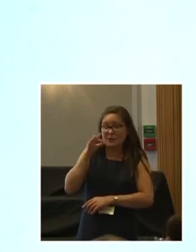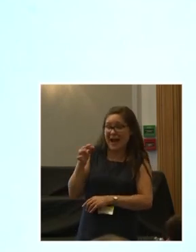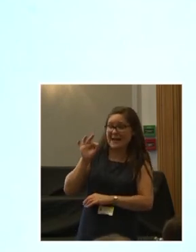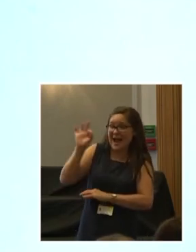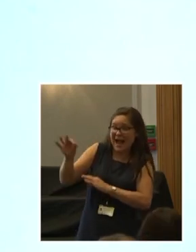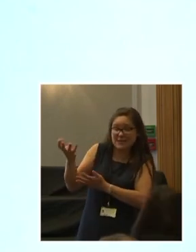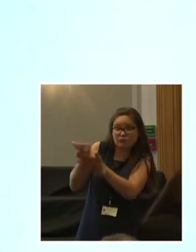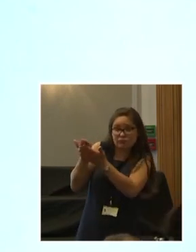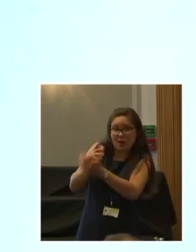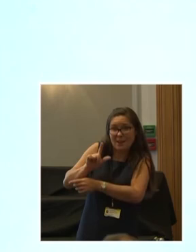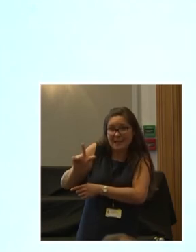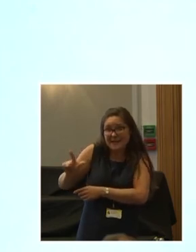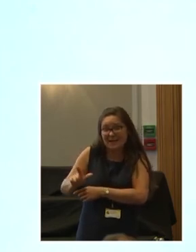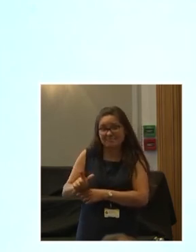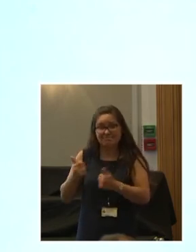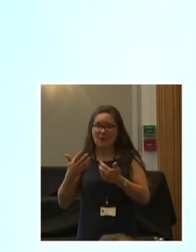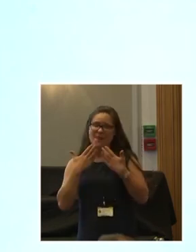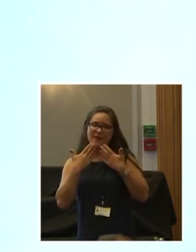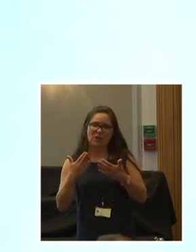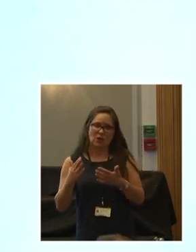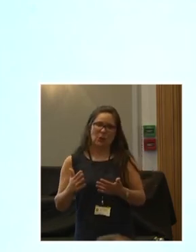thank you guys and your lunch.